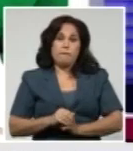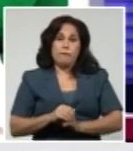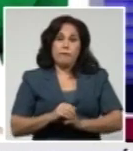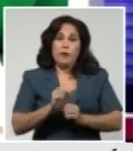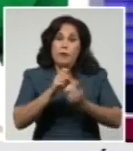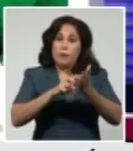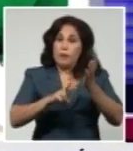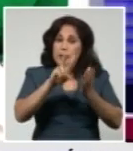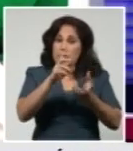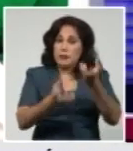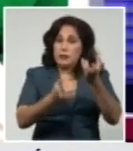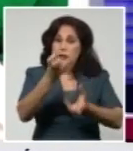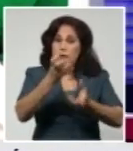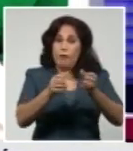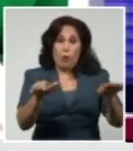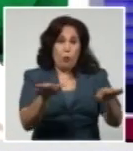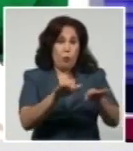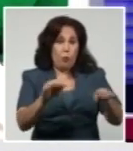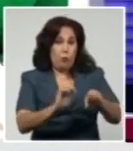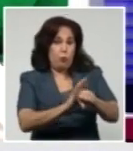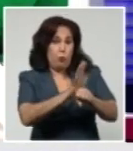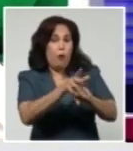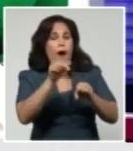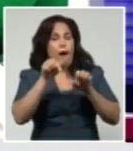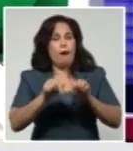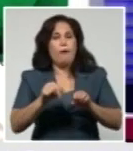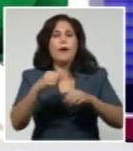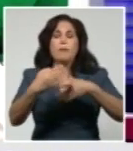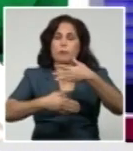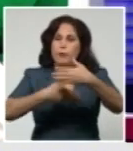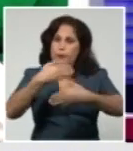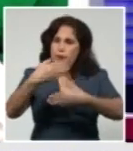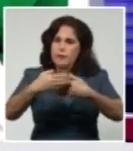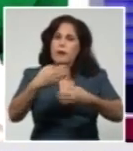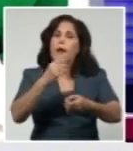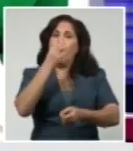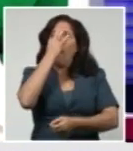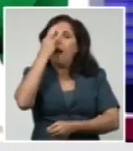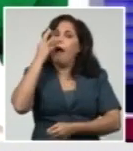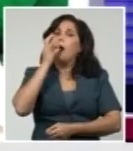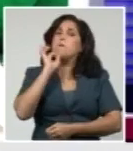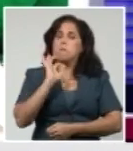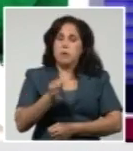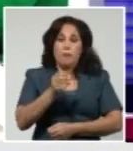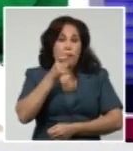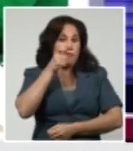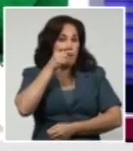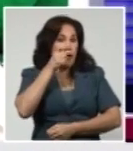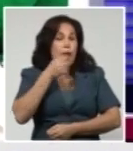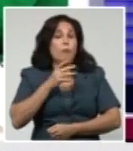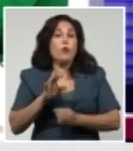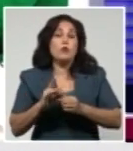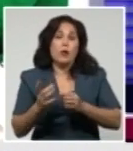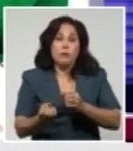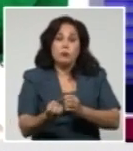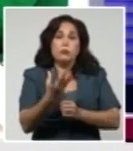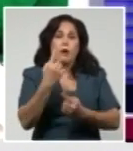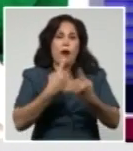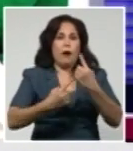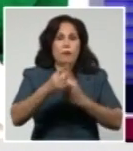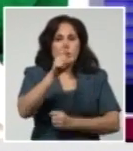Cuba, 102, and so on and so forth from all of the country's territories. All